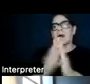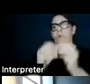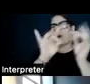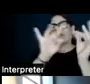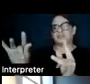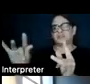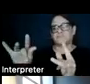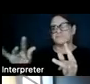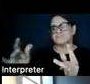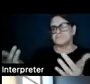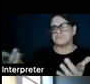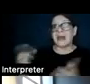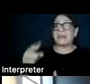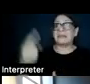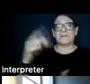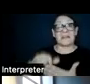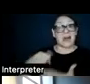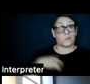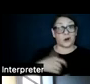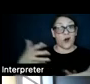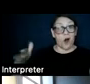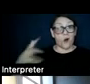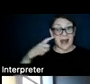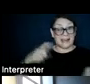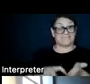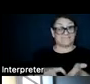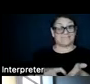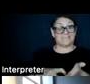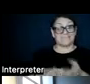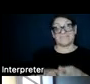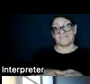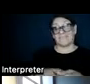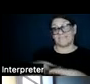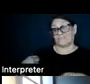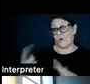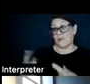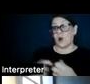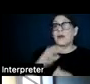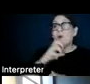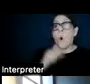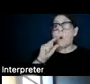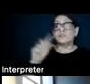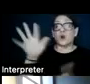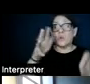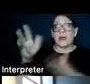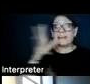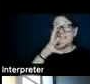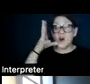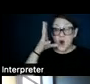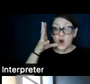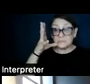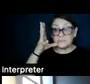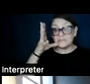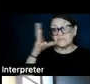And this is something that we're already seeing to date with older wind farms. A